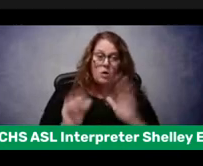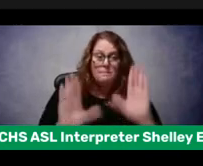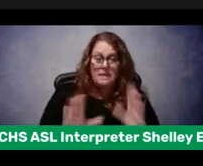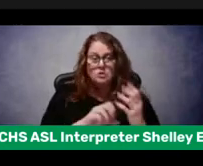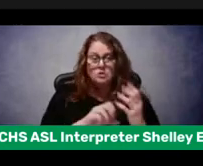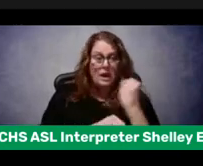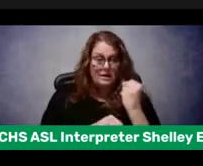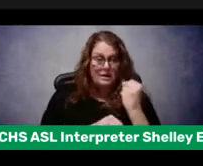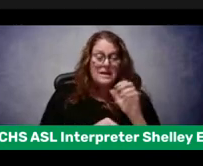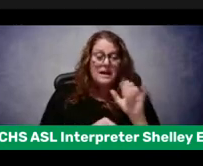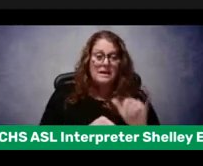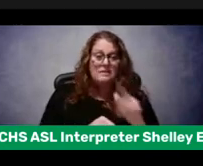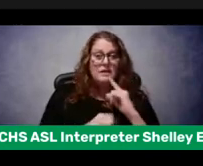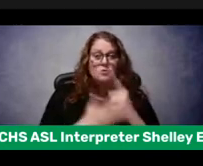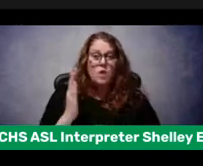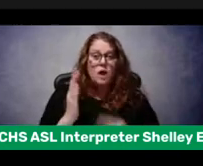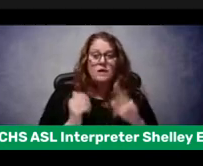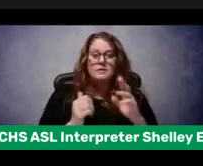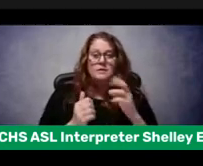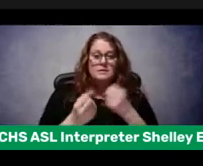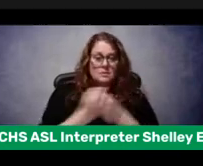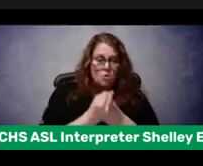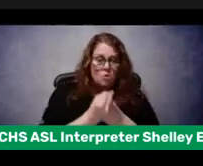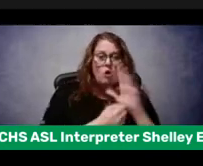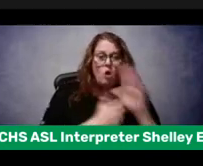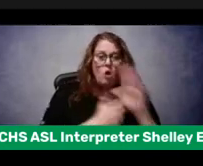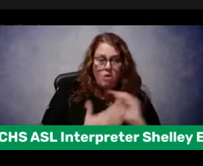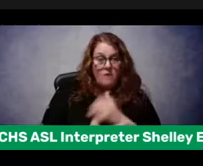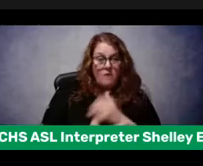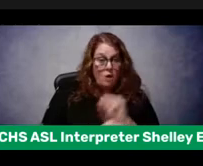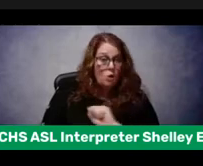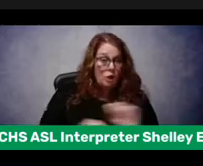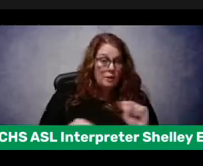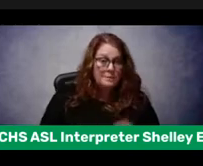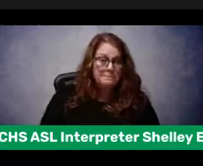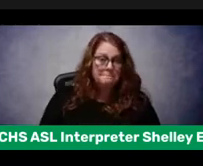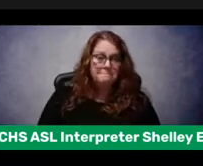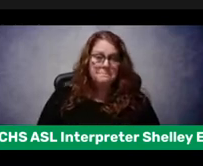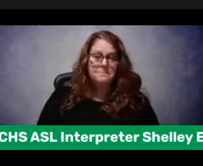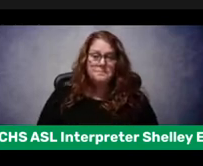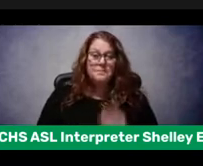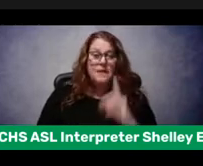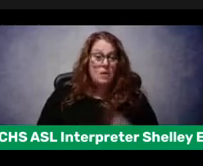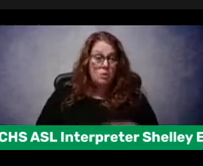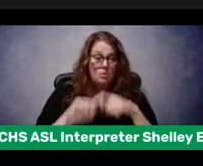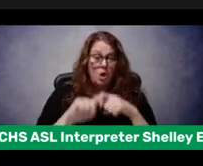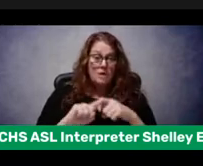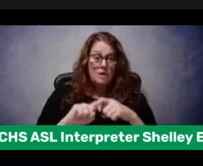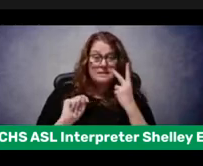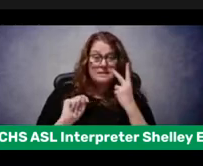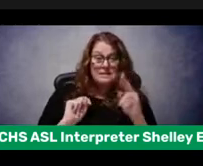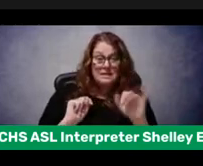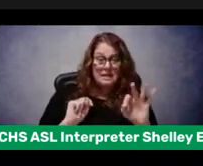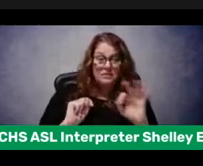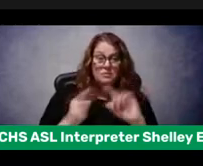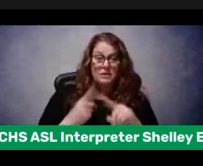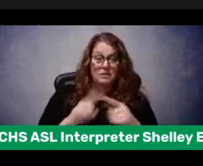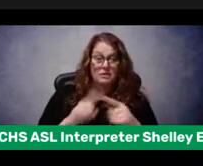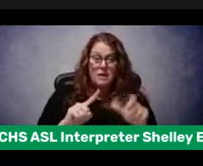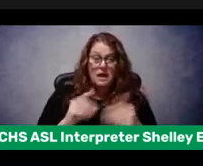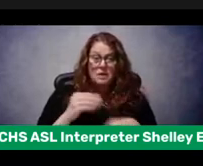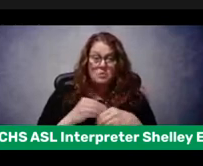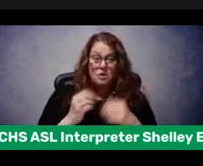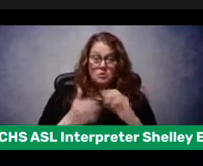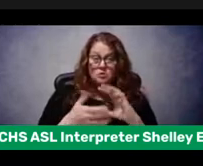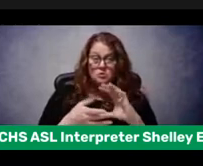think it's what undergirds all of this work. I will pause and see if my comrades have anything else they would like